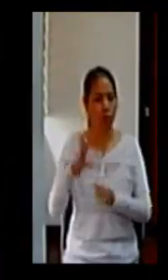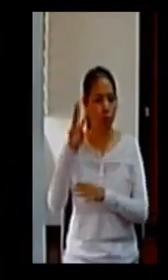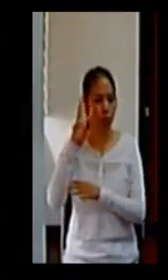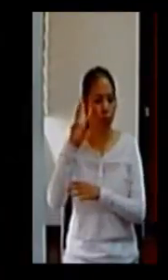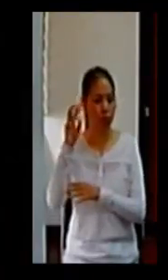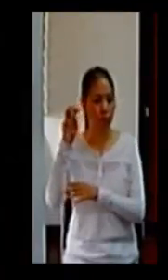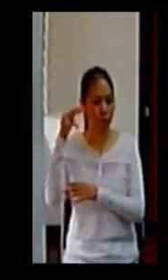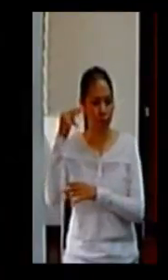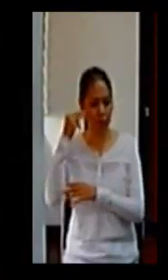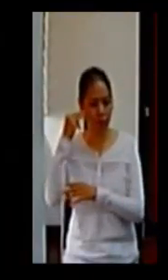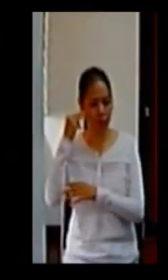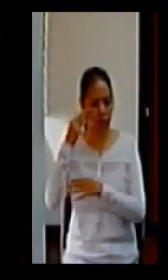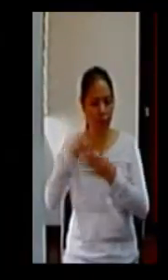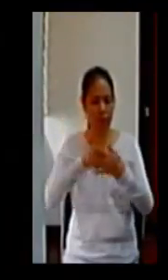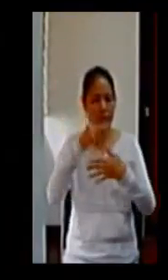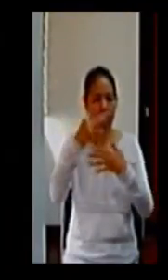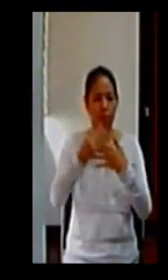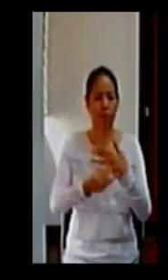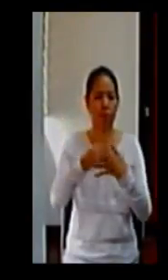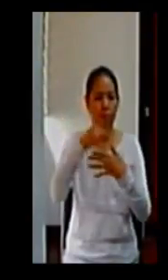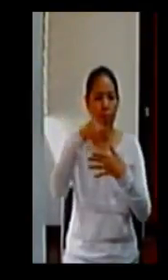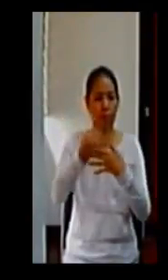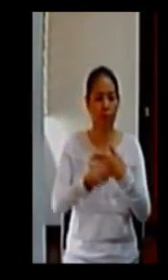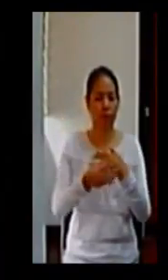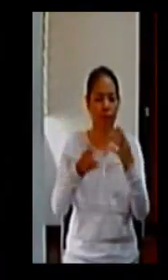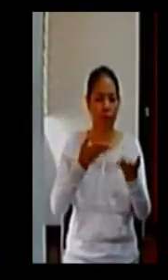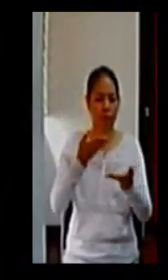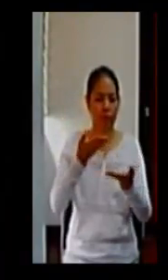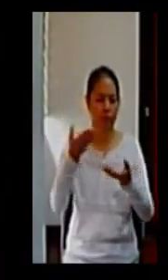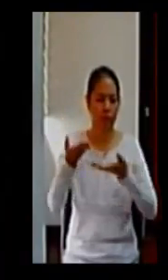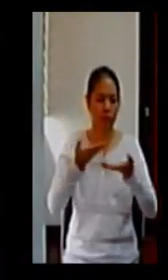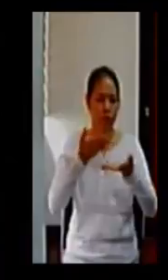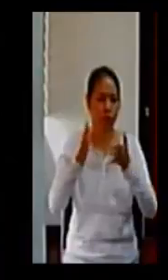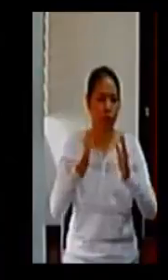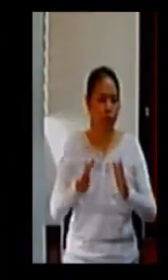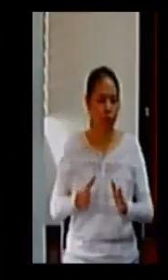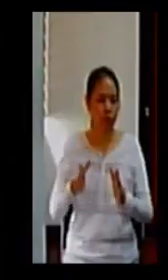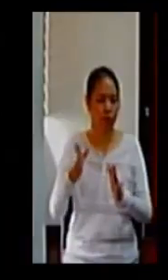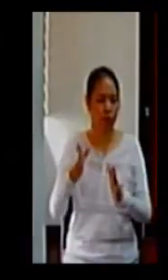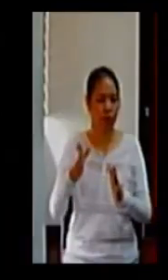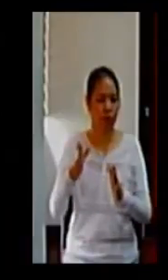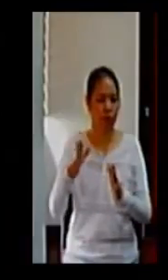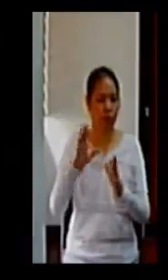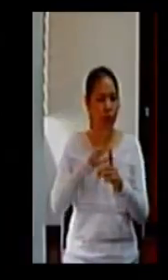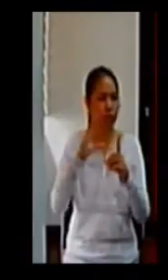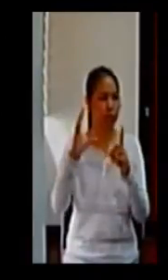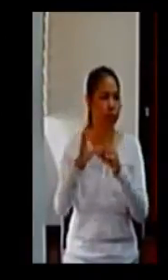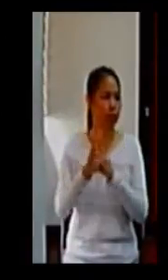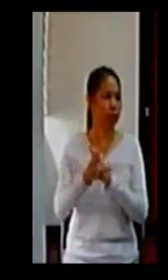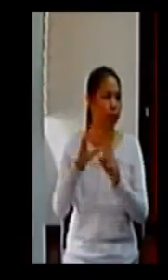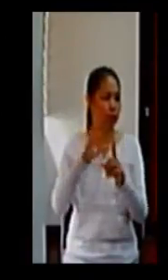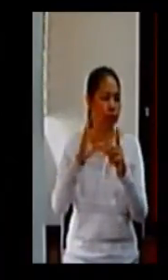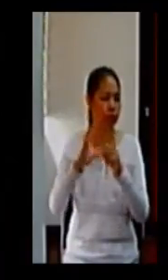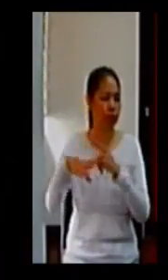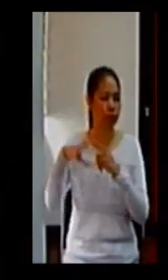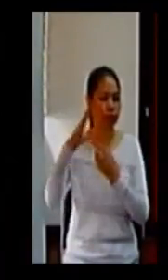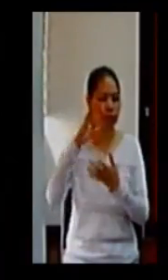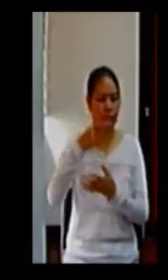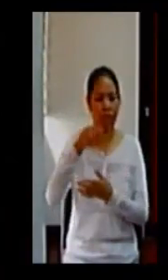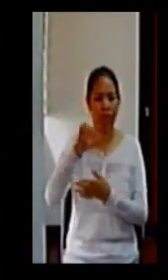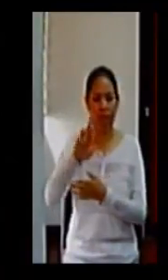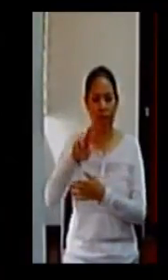project development coordinator of the Provincial Planning and Development Office, specifically the Ifugao Cultural Heritage